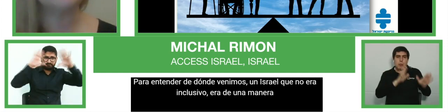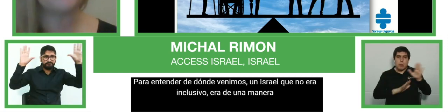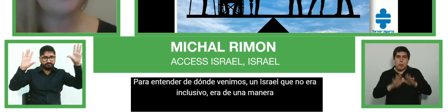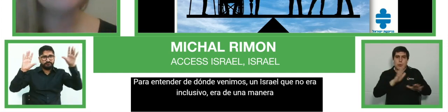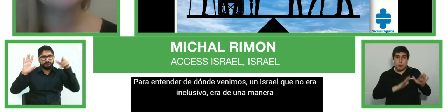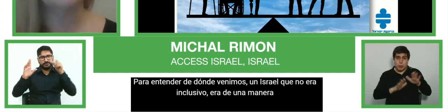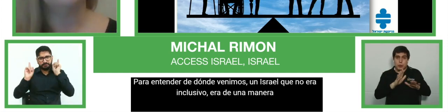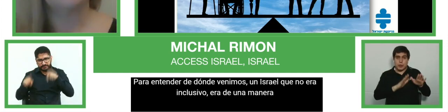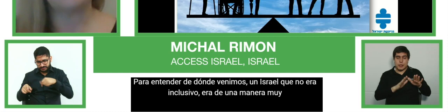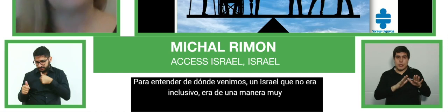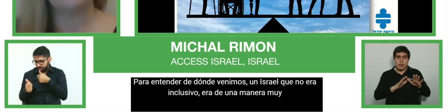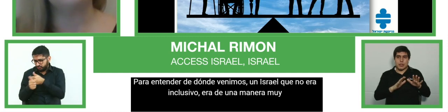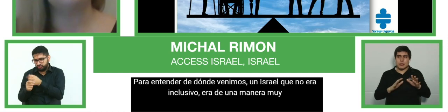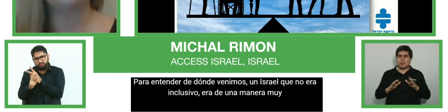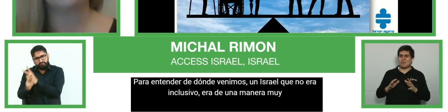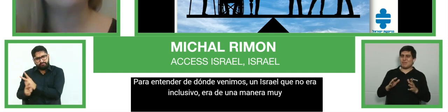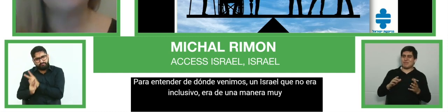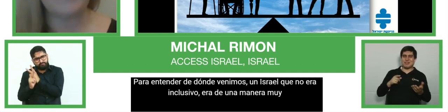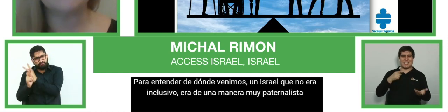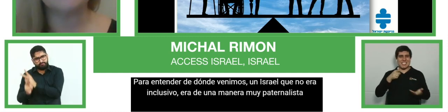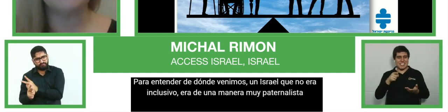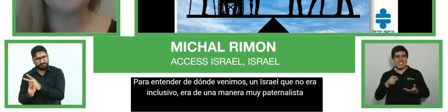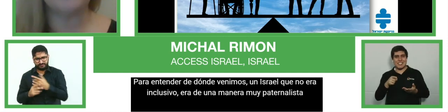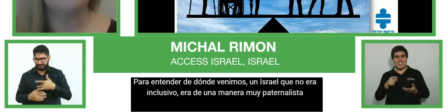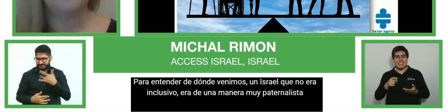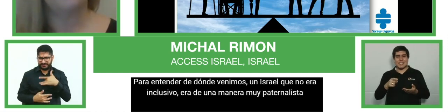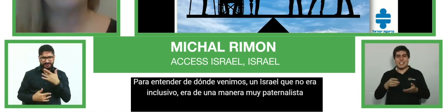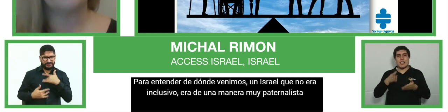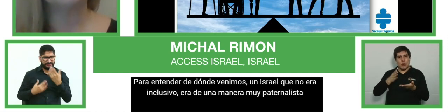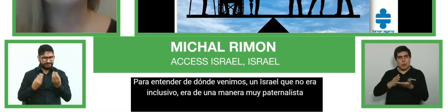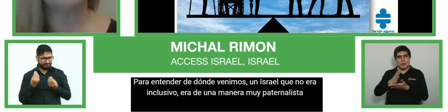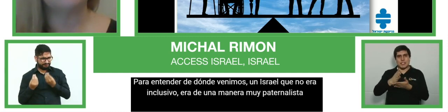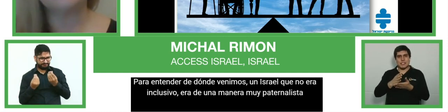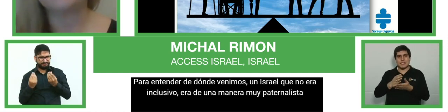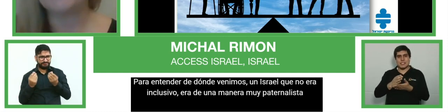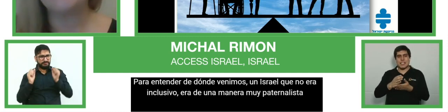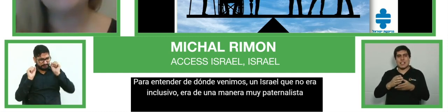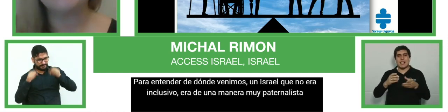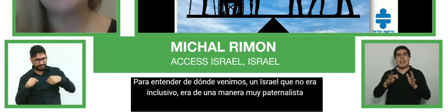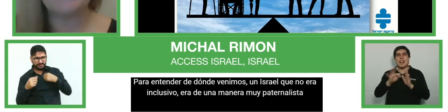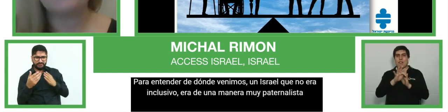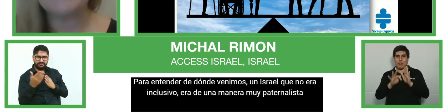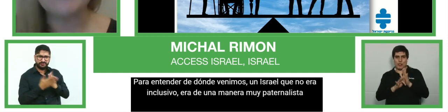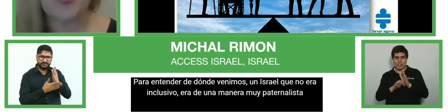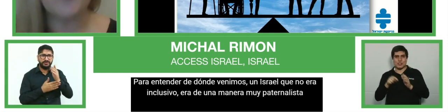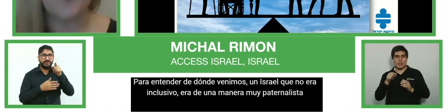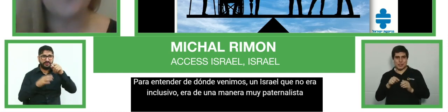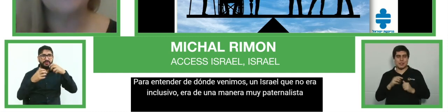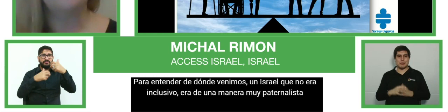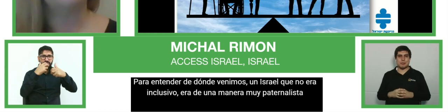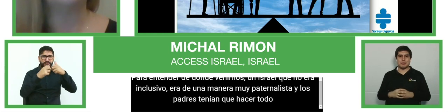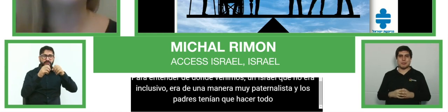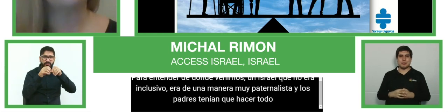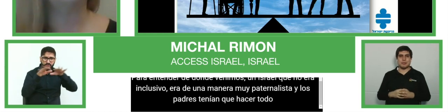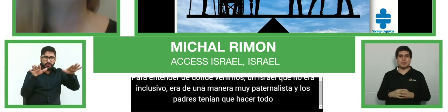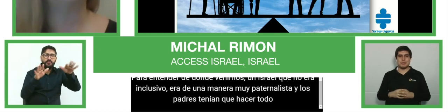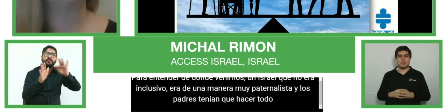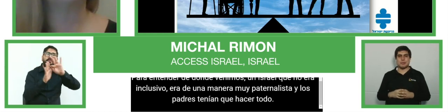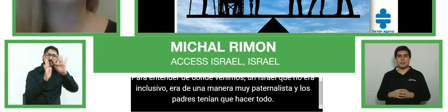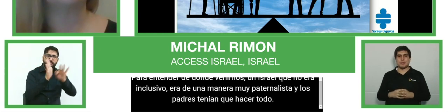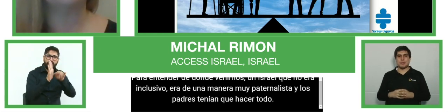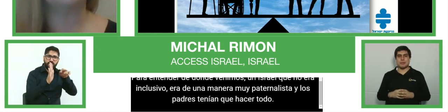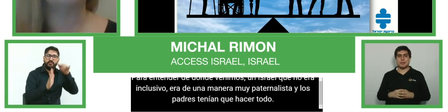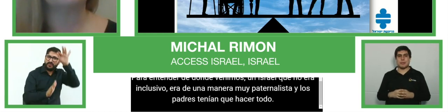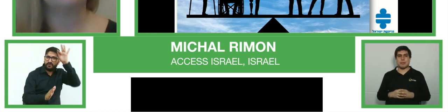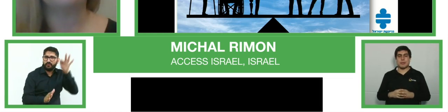Israel was, accessibility is the name, but it's not a goal. The goal is really true